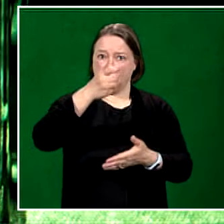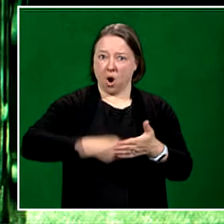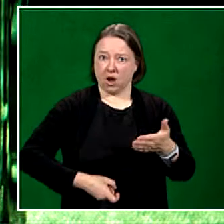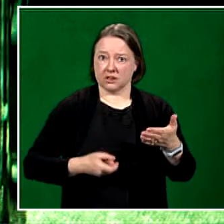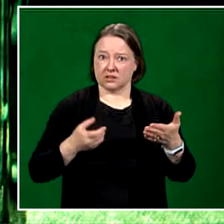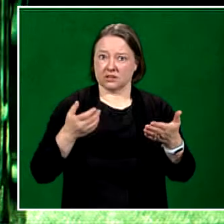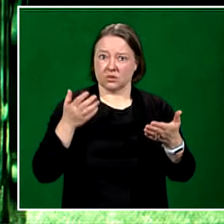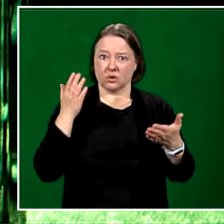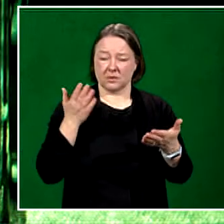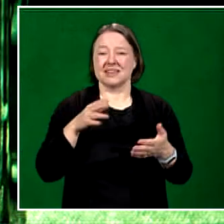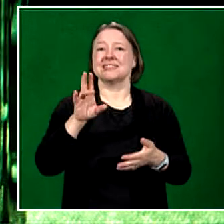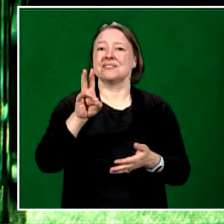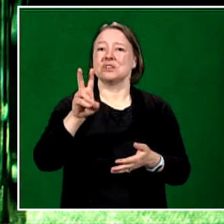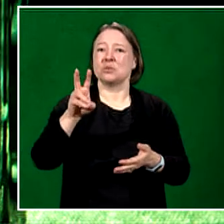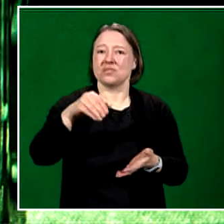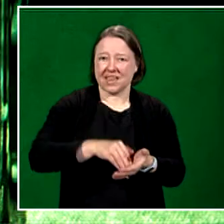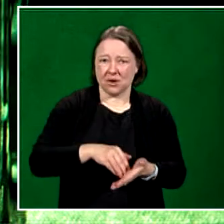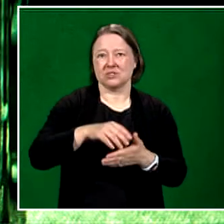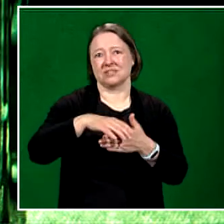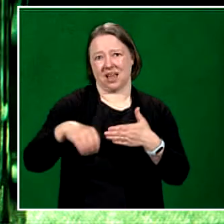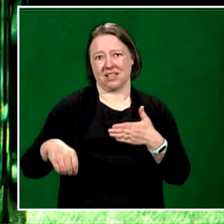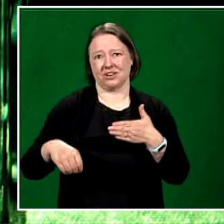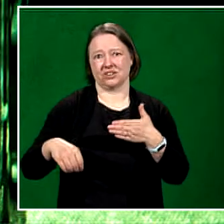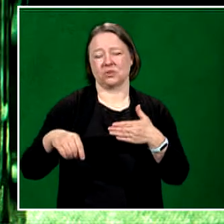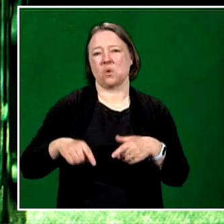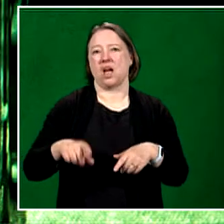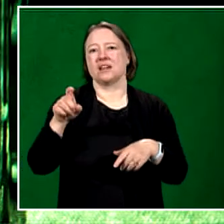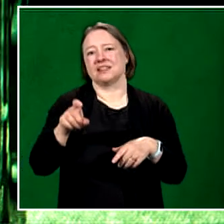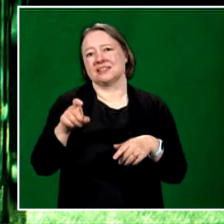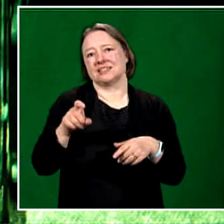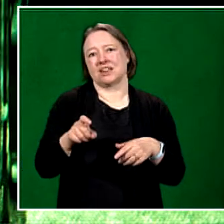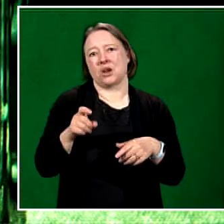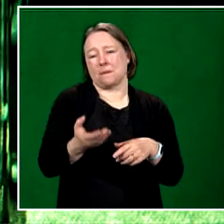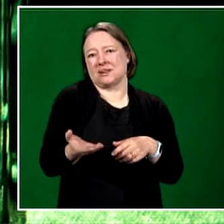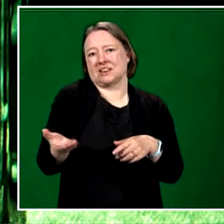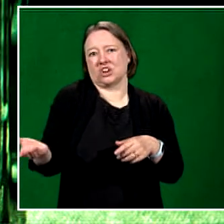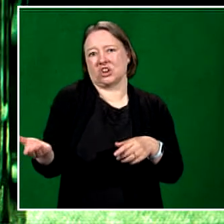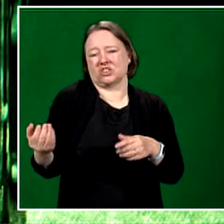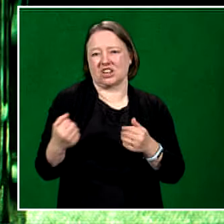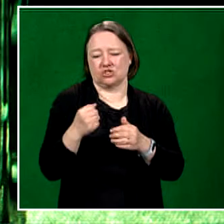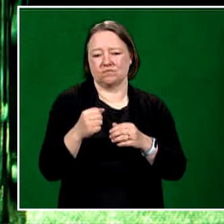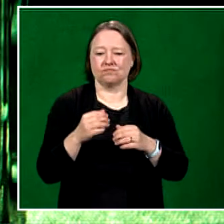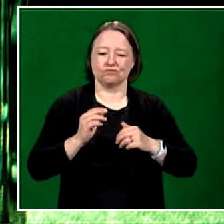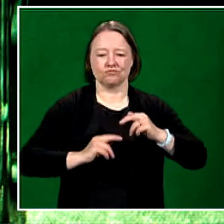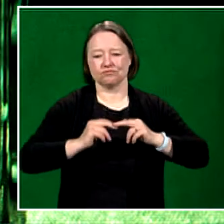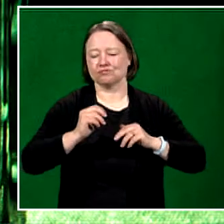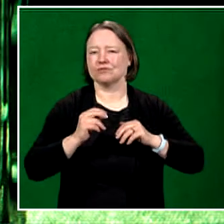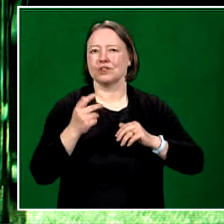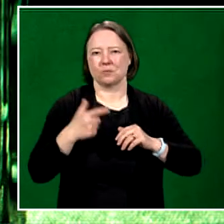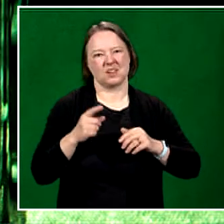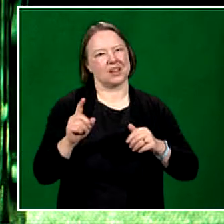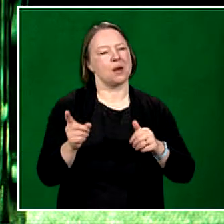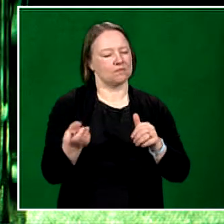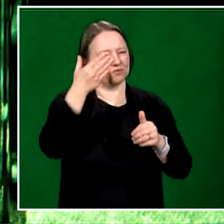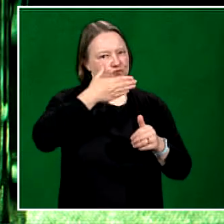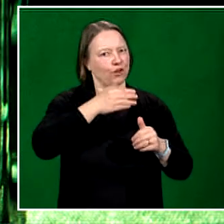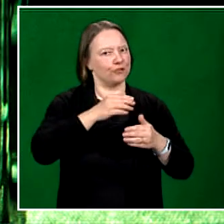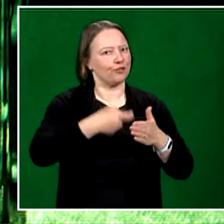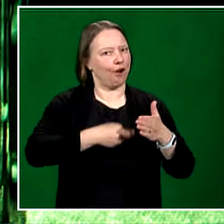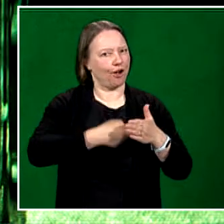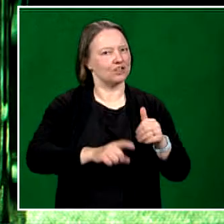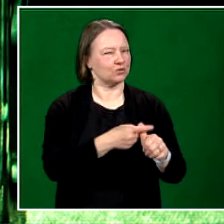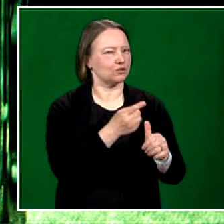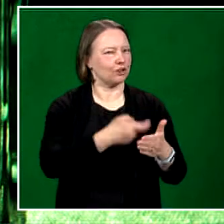be $72,000. While the necessary materials and structures would be upfront costs, the labor